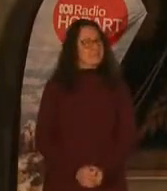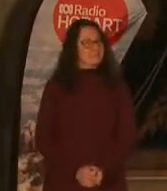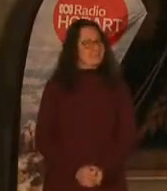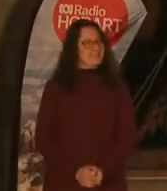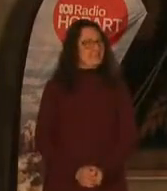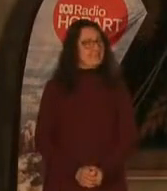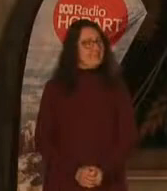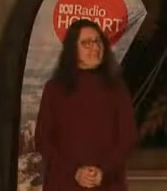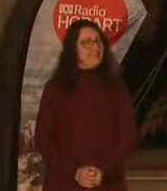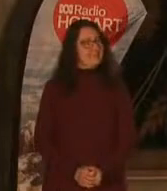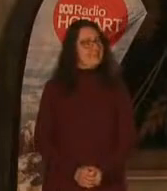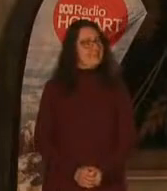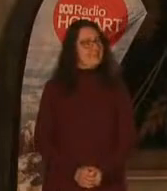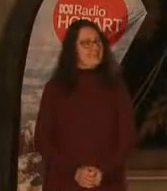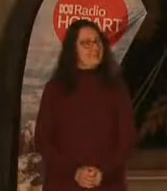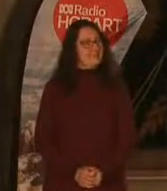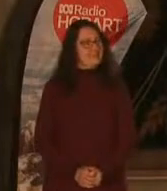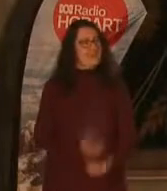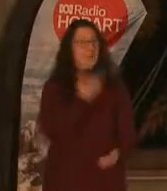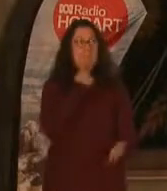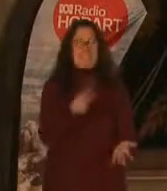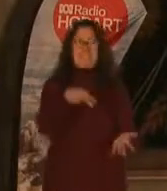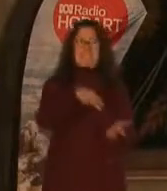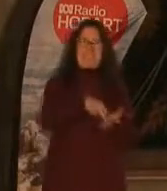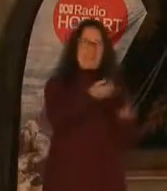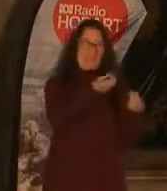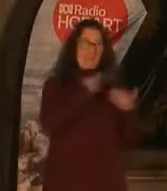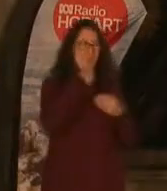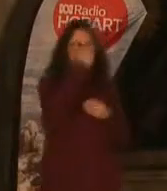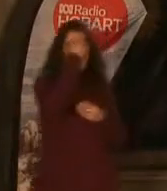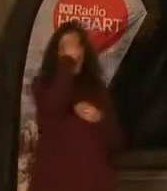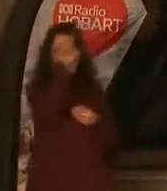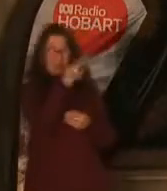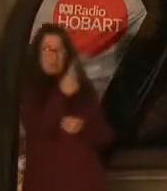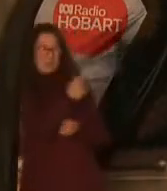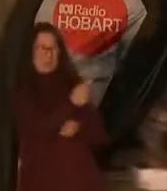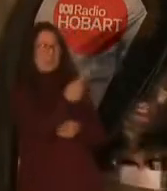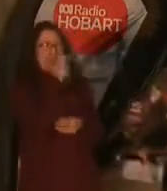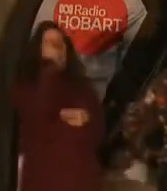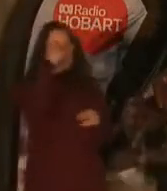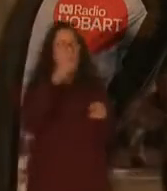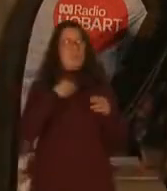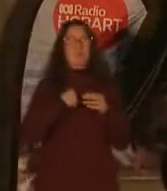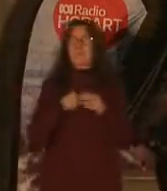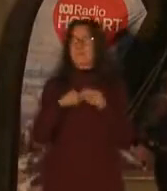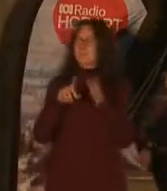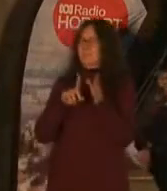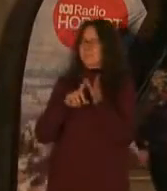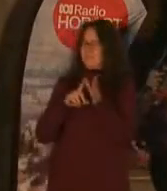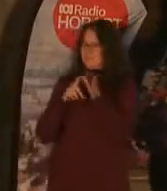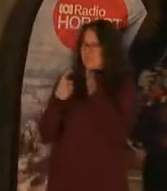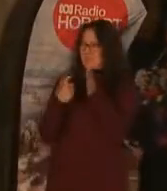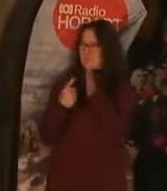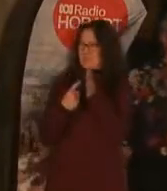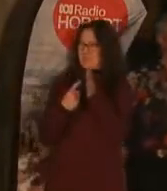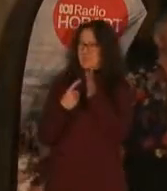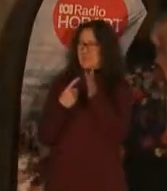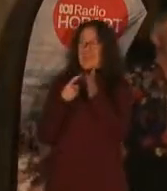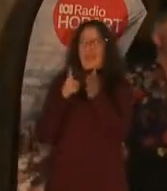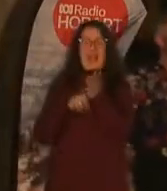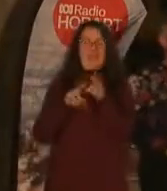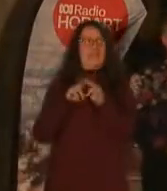great. And please stand up and let us know your name. Hi, I'm Alfie. I just want to say thank you. It was a really,